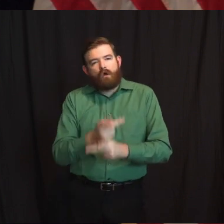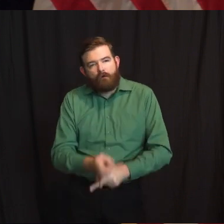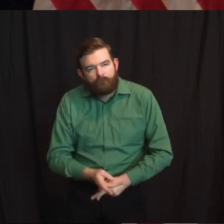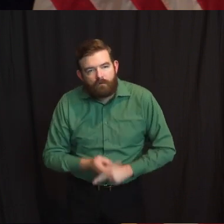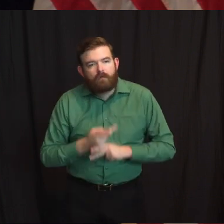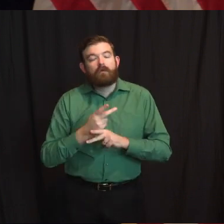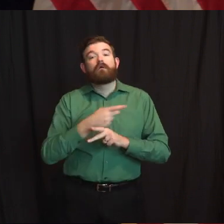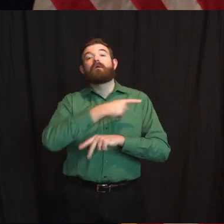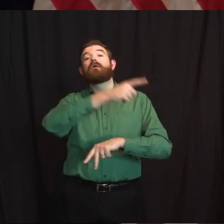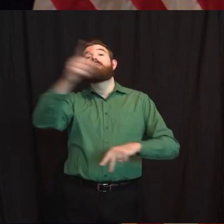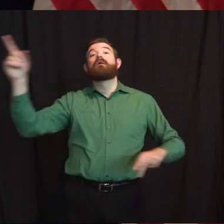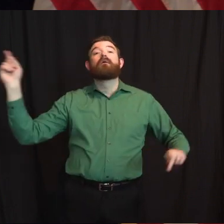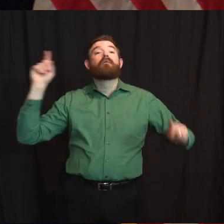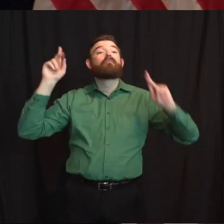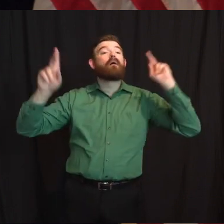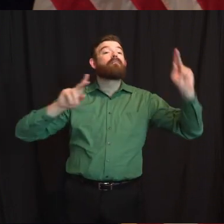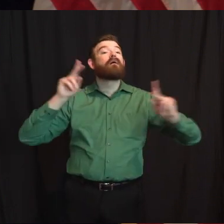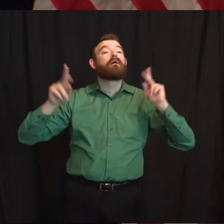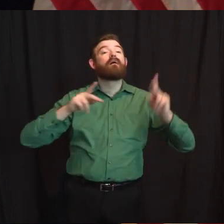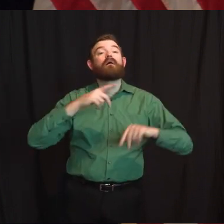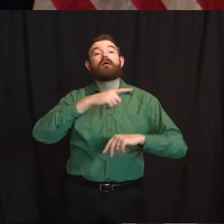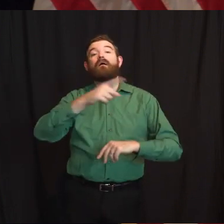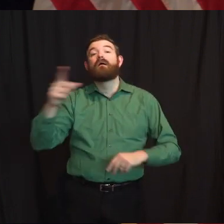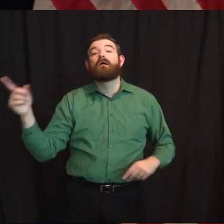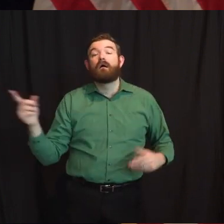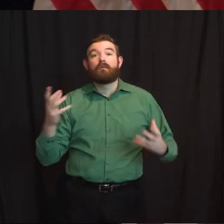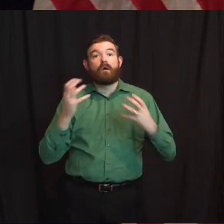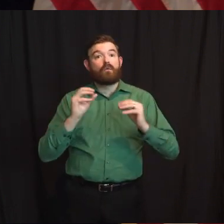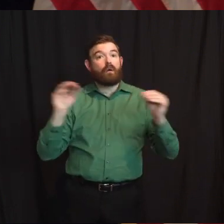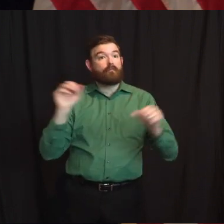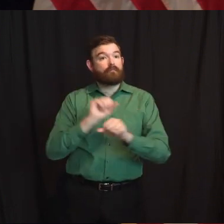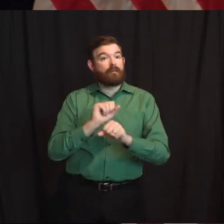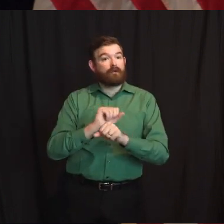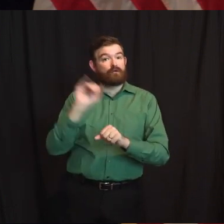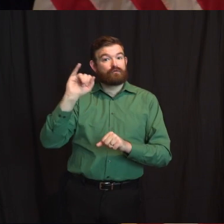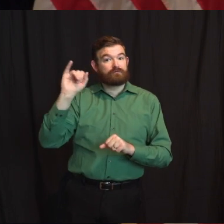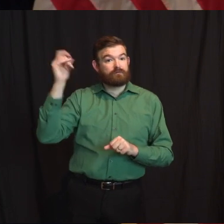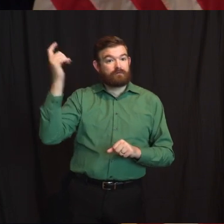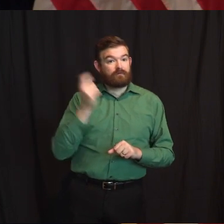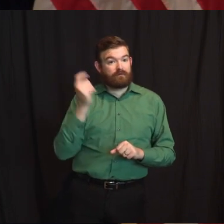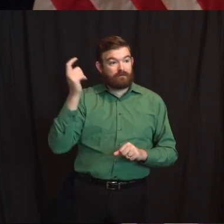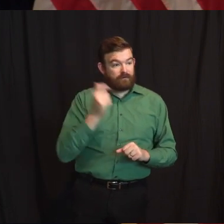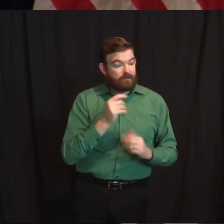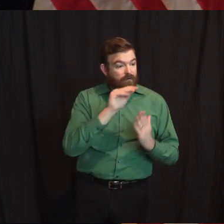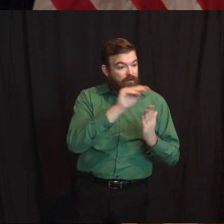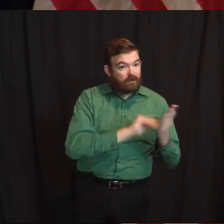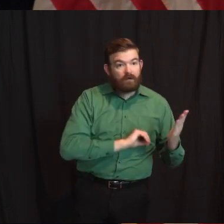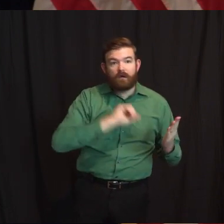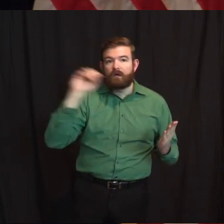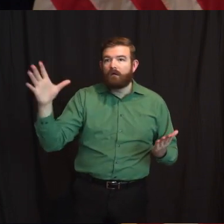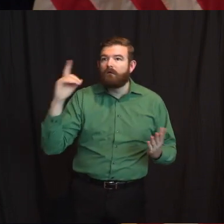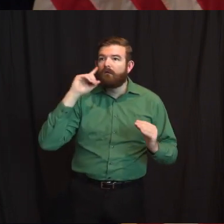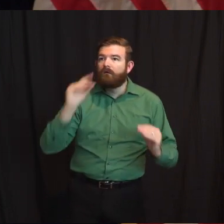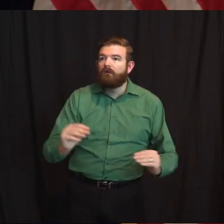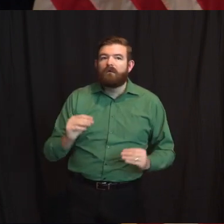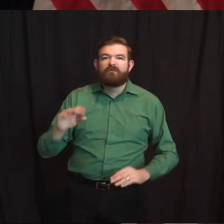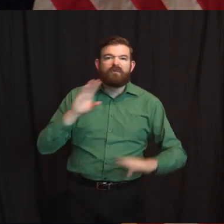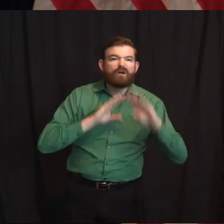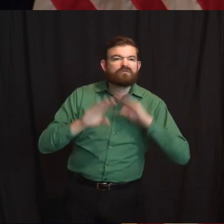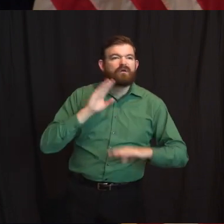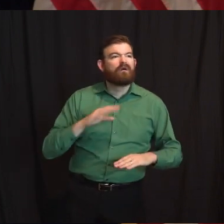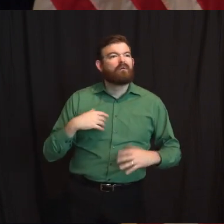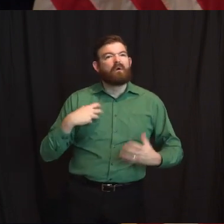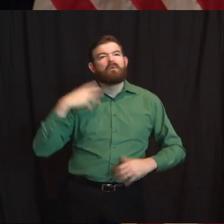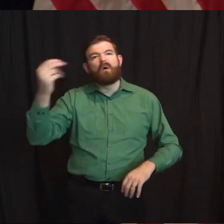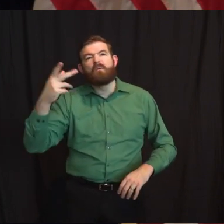if you're trying to get your unemployment insurance, if you're trying to get to the beach, if you're trying to be in a park, go into an essential retail, we got to all